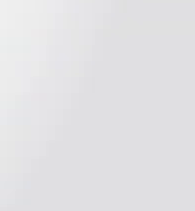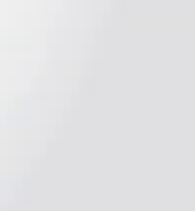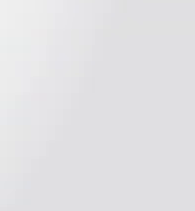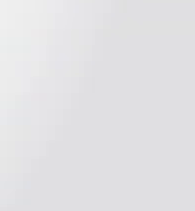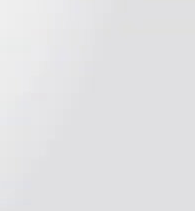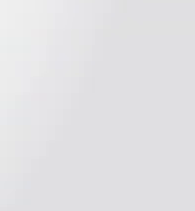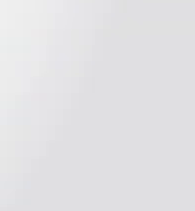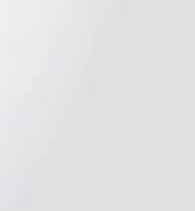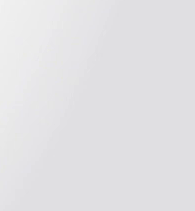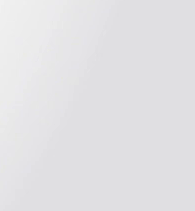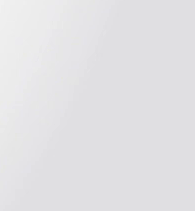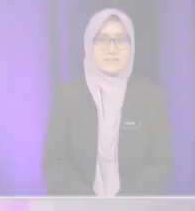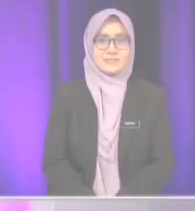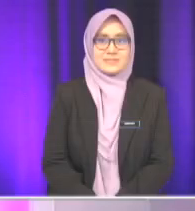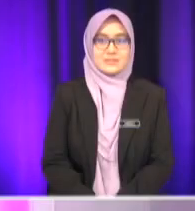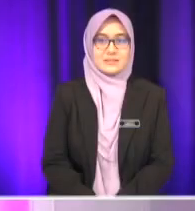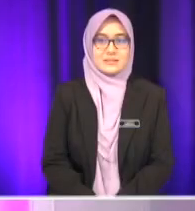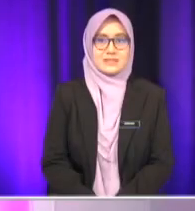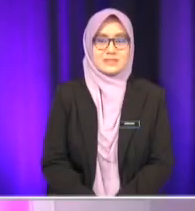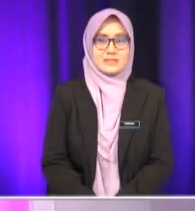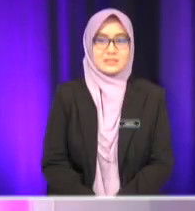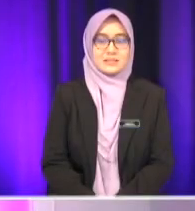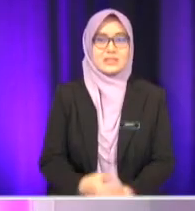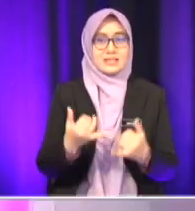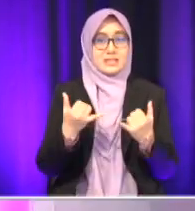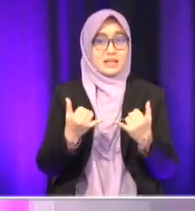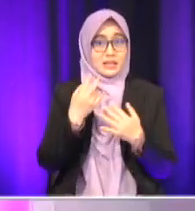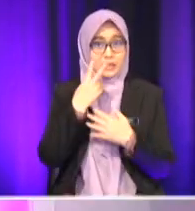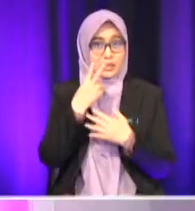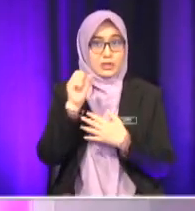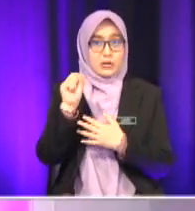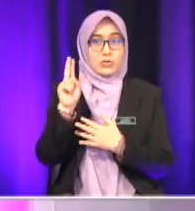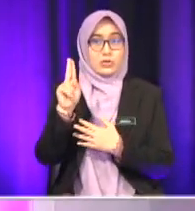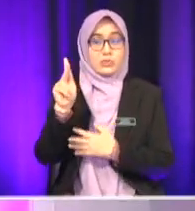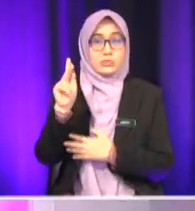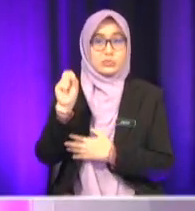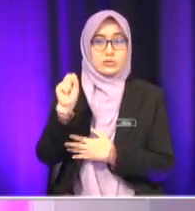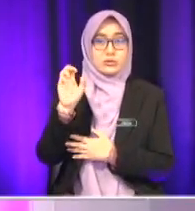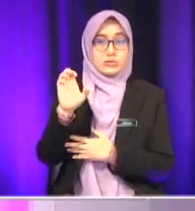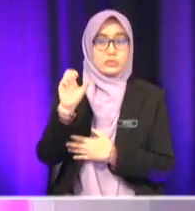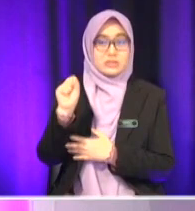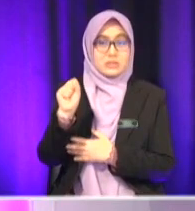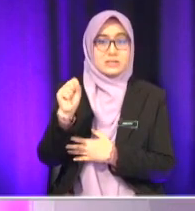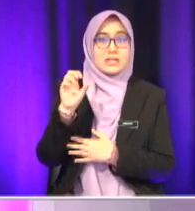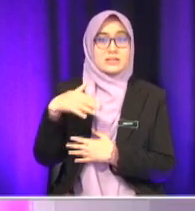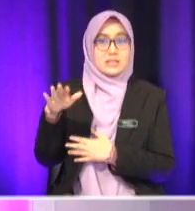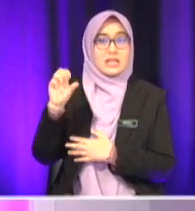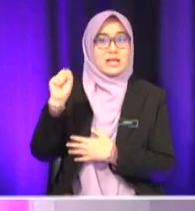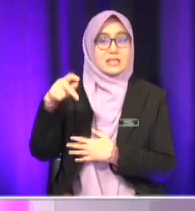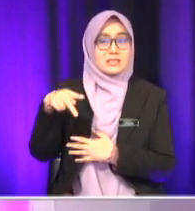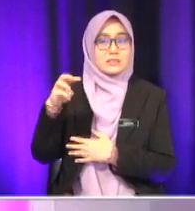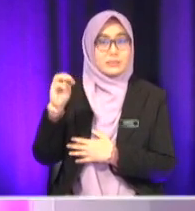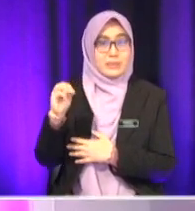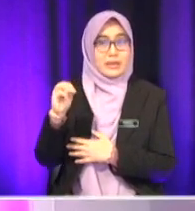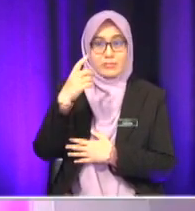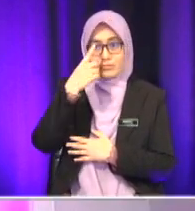EduwebTV KPM. You are now watching Sukses SPM 2022 Pecutan, where our subject for today